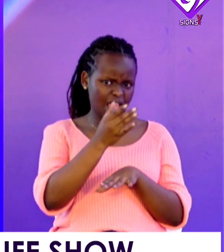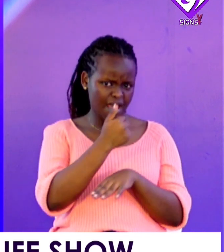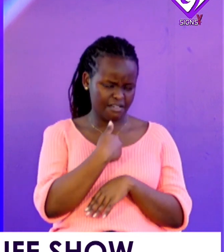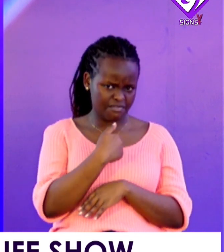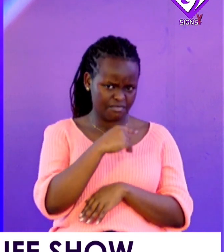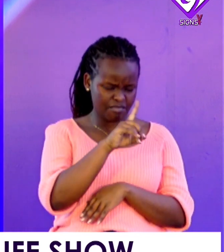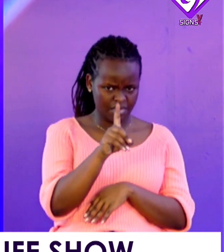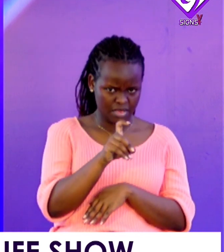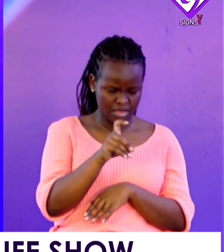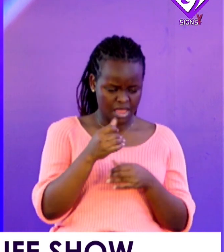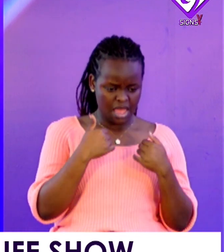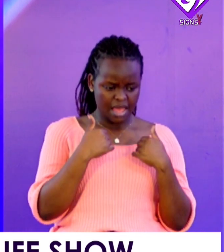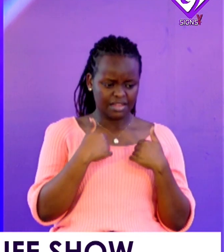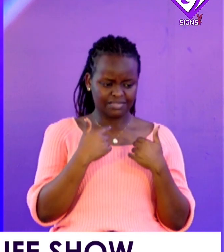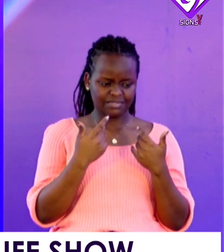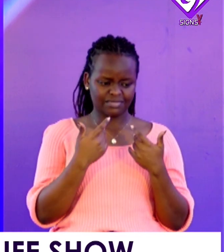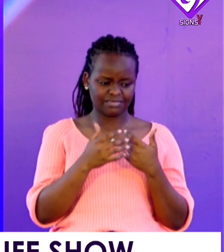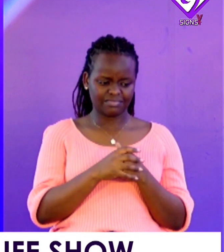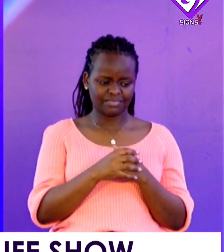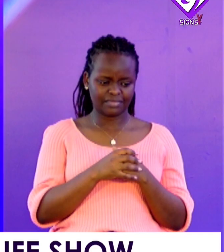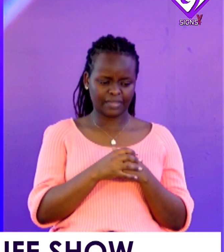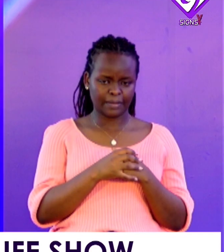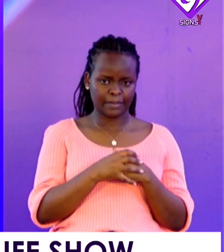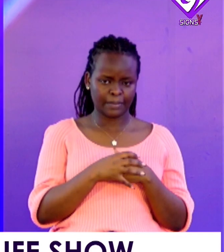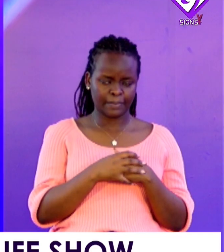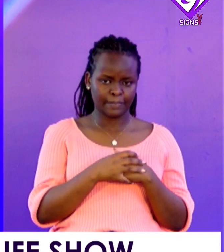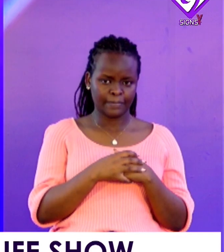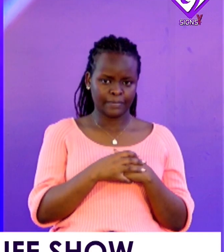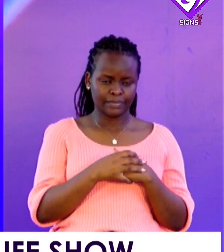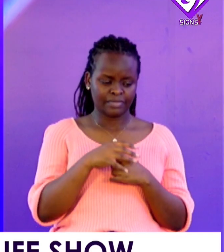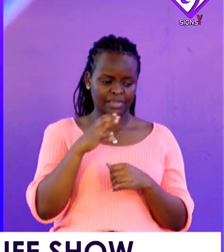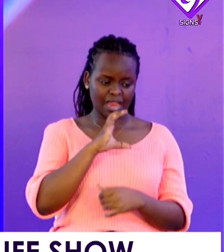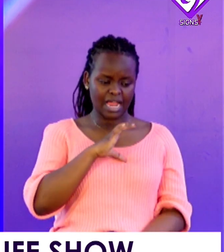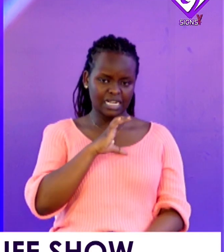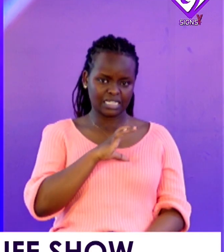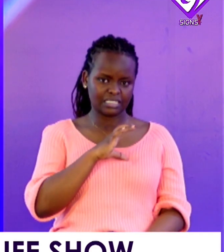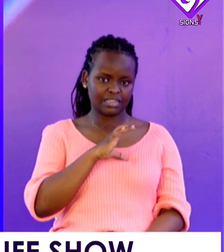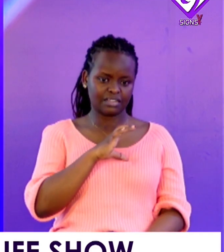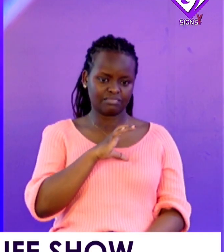Is there mudslinging? Is there character assassination